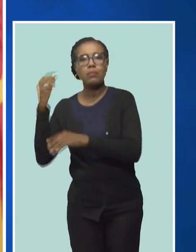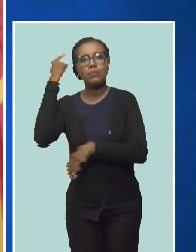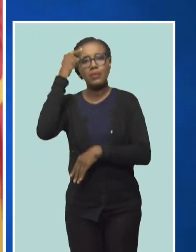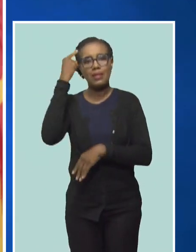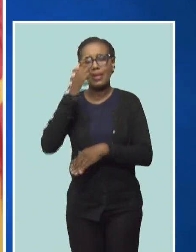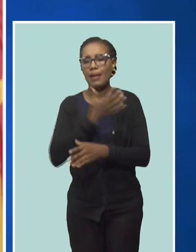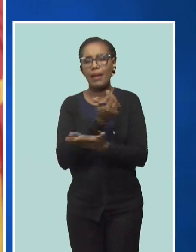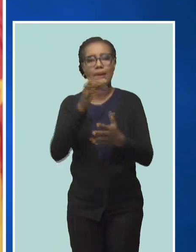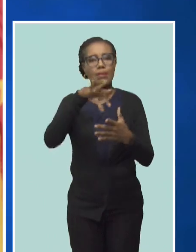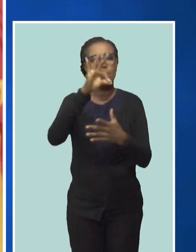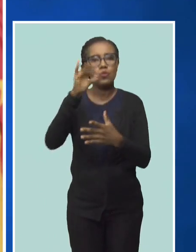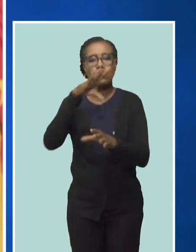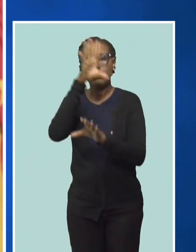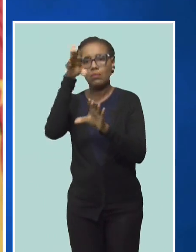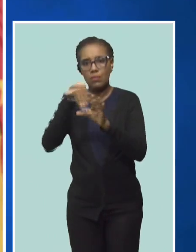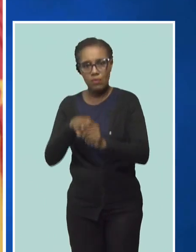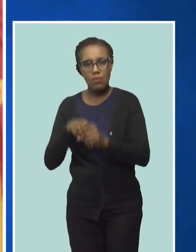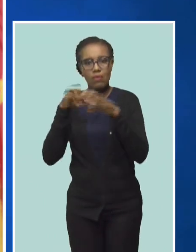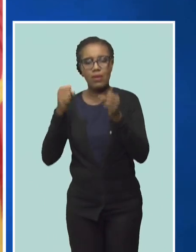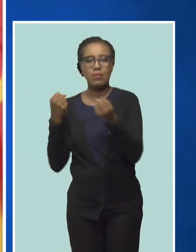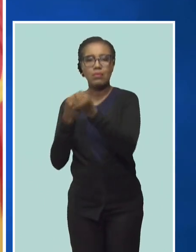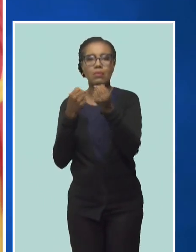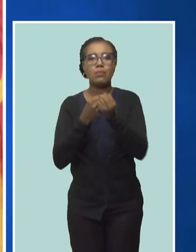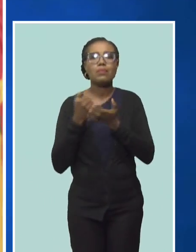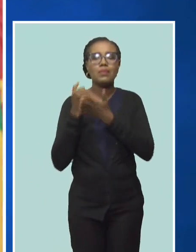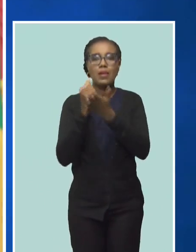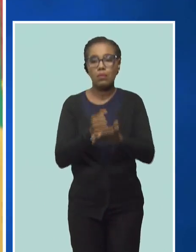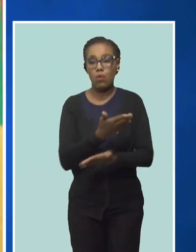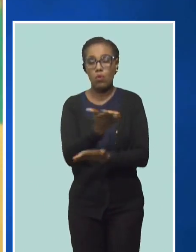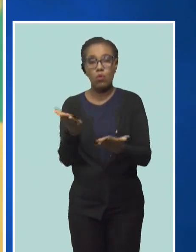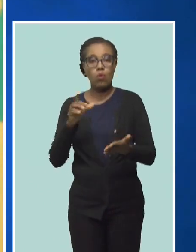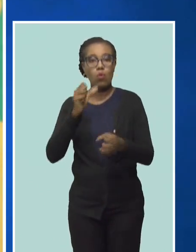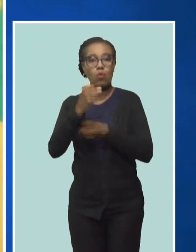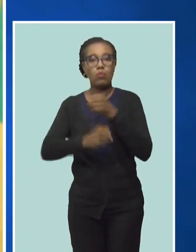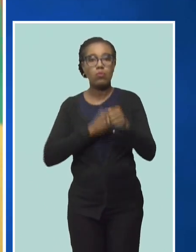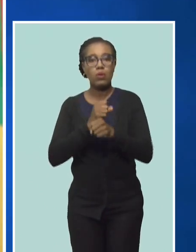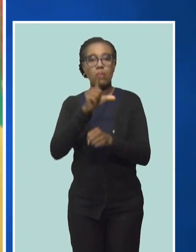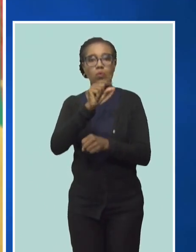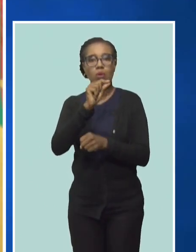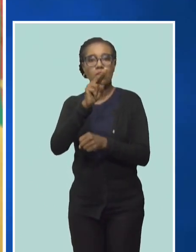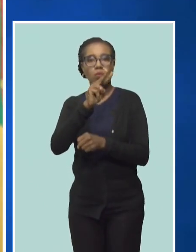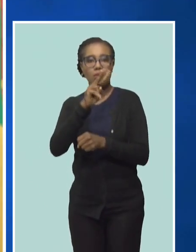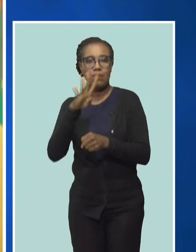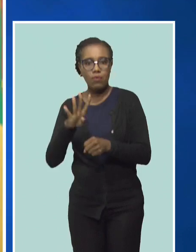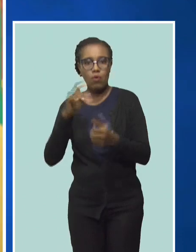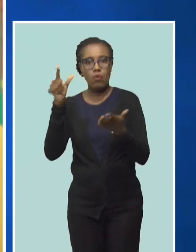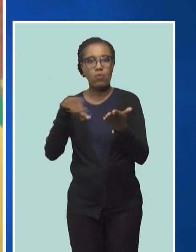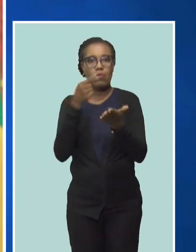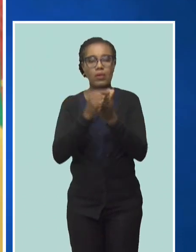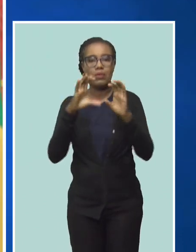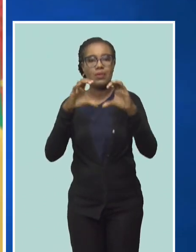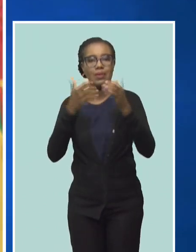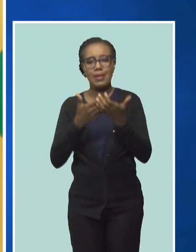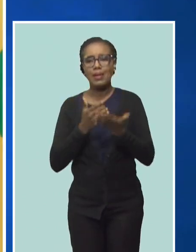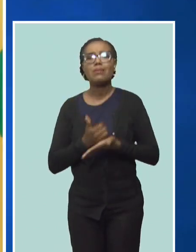their choosing. You, the members of the graduating class of 2024, are the beneficiaries of this global thinking. Sir Trevor,